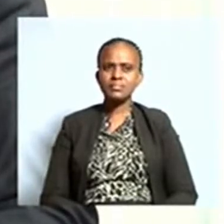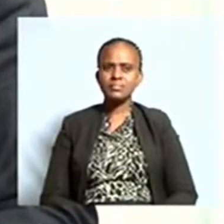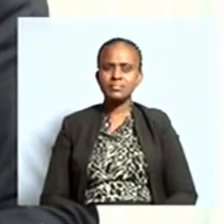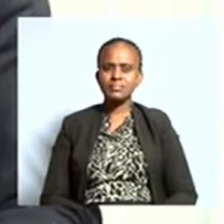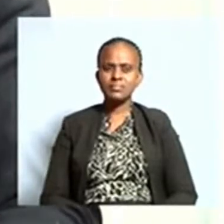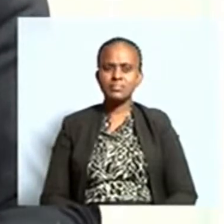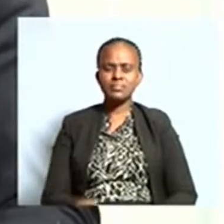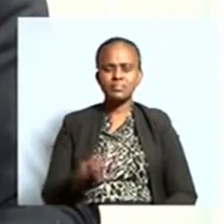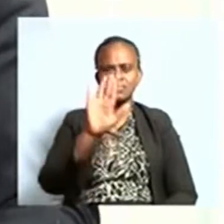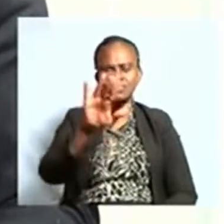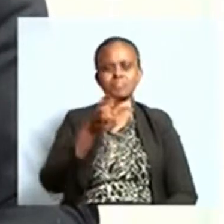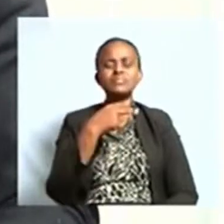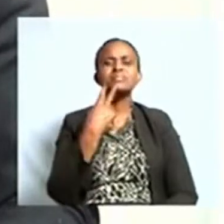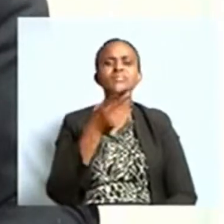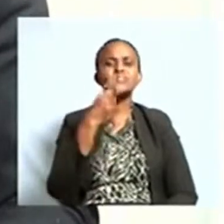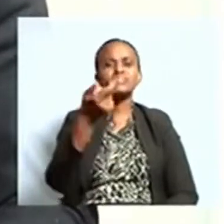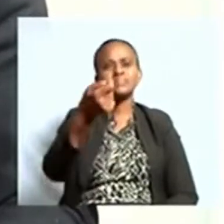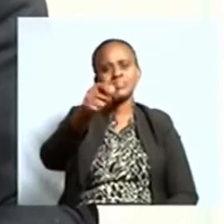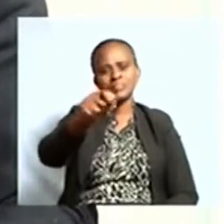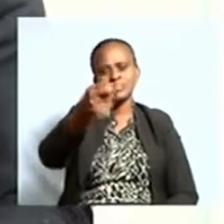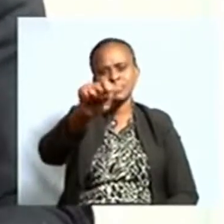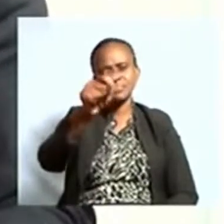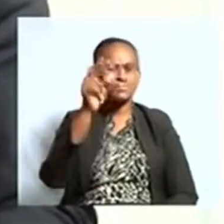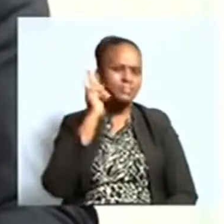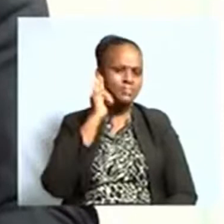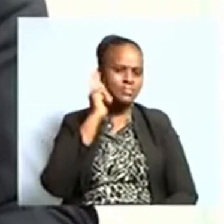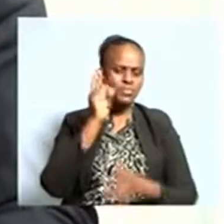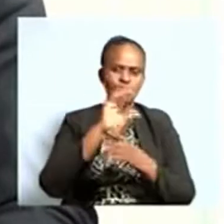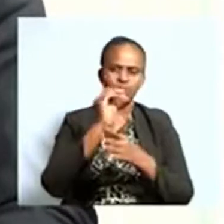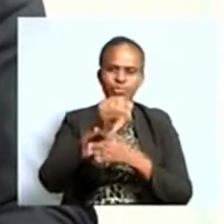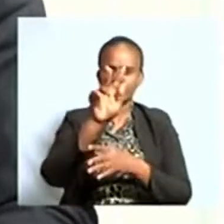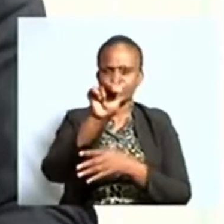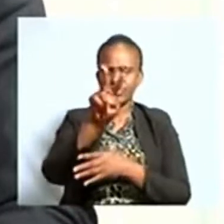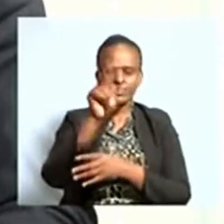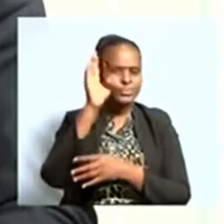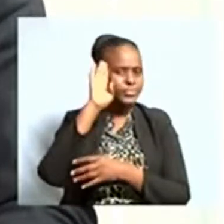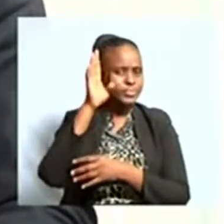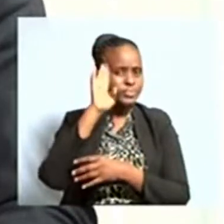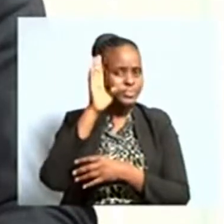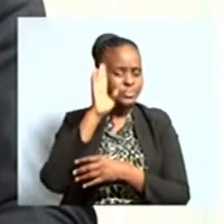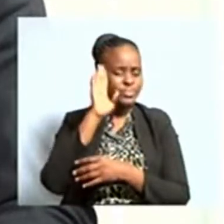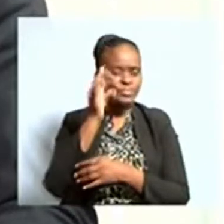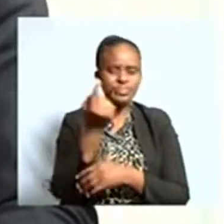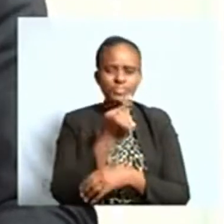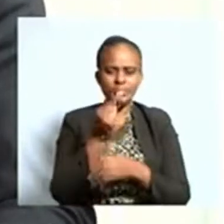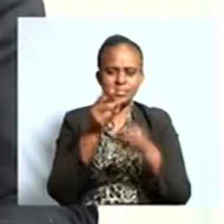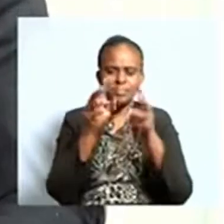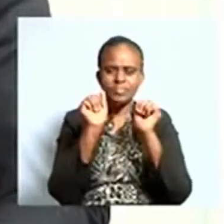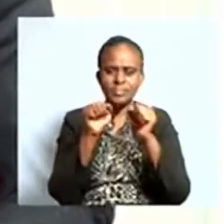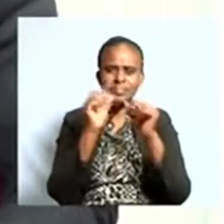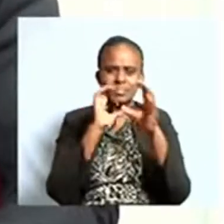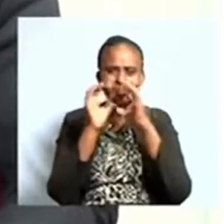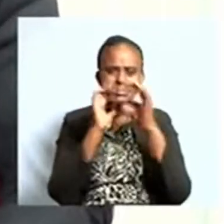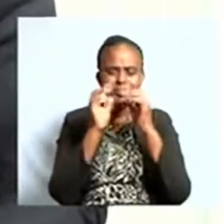Make sure that you turn down the volume on your radio or television set when you call us. That's the only way we'll be able to